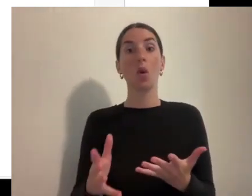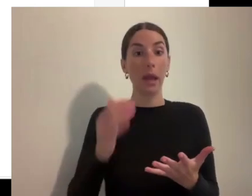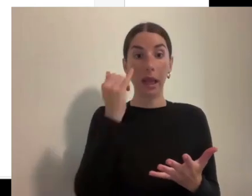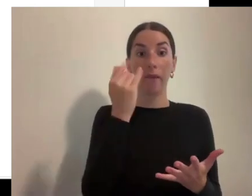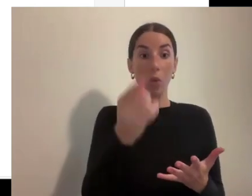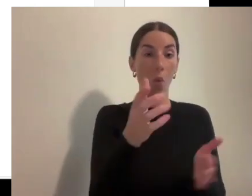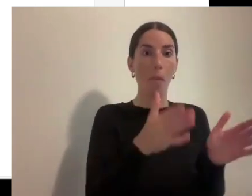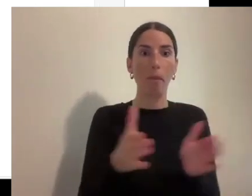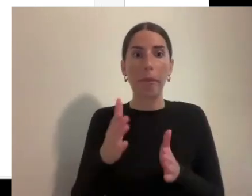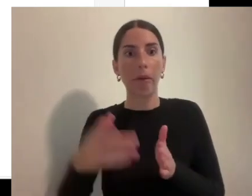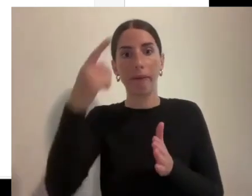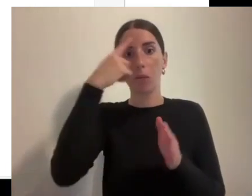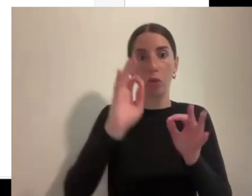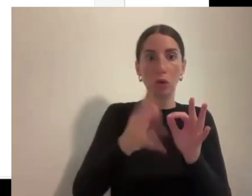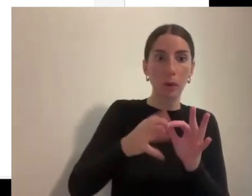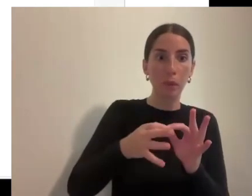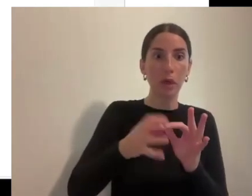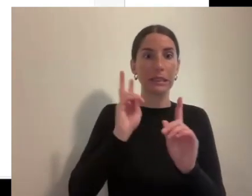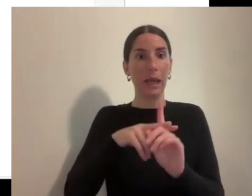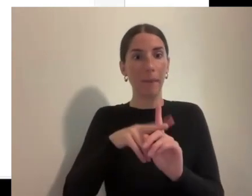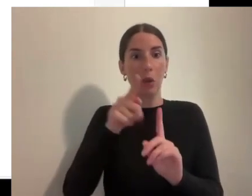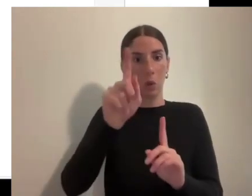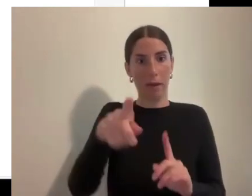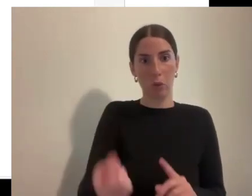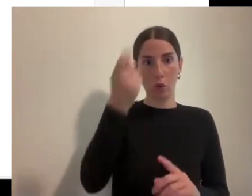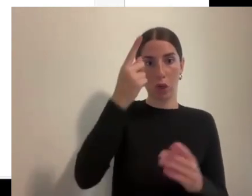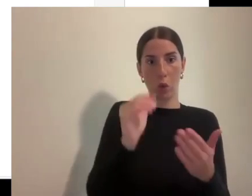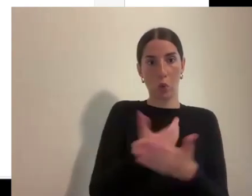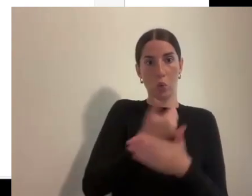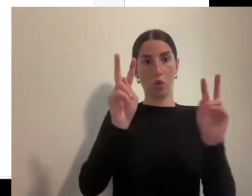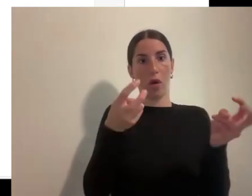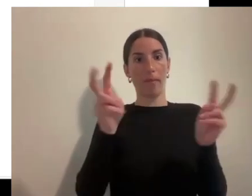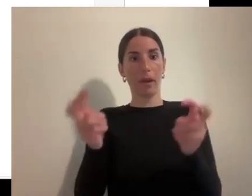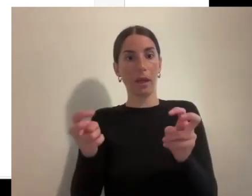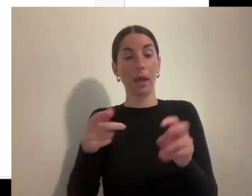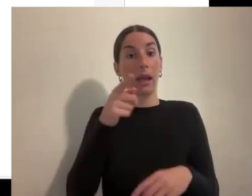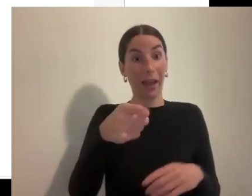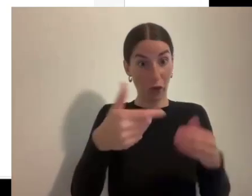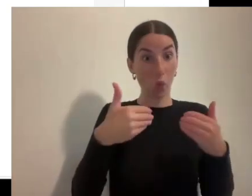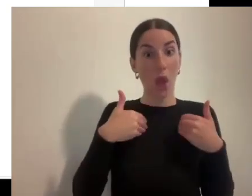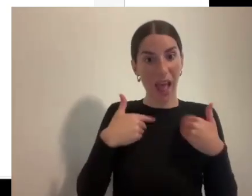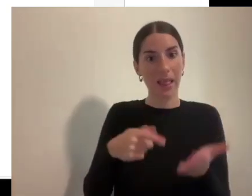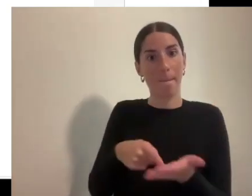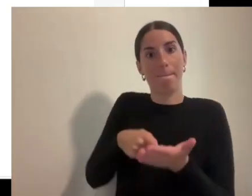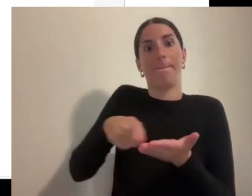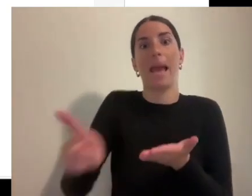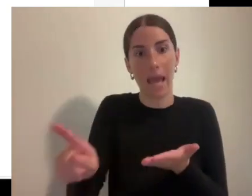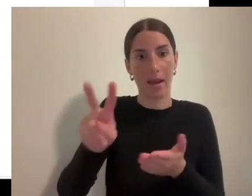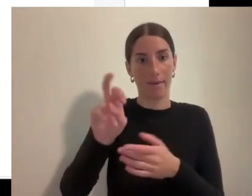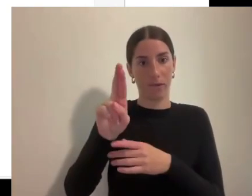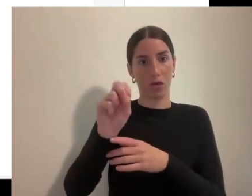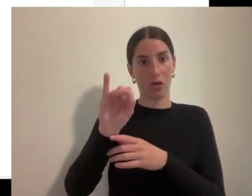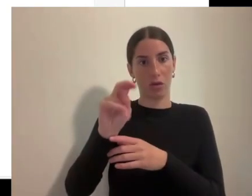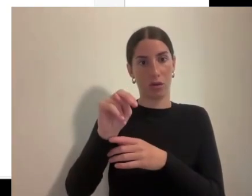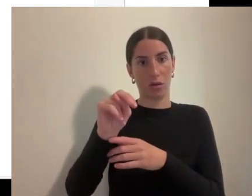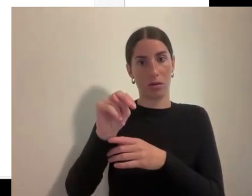interpreting assignment and you have to understand a new topic, if you have the paid version of ChatGPT, because this is only